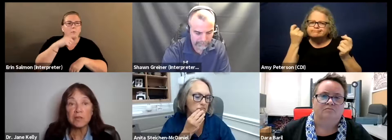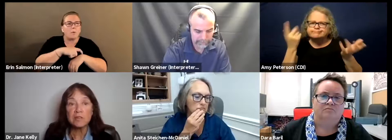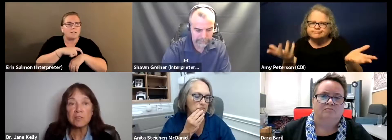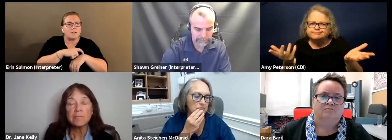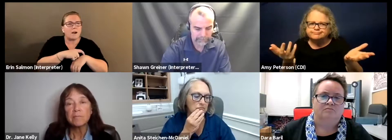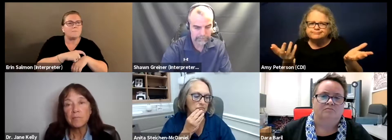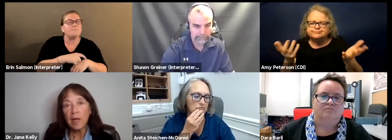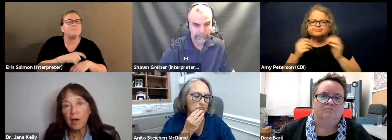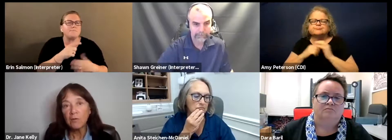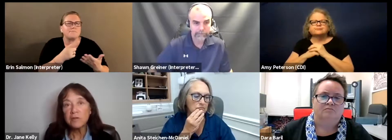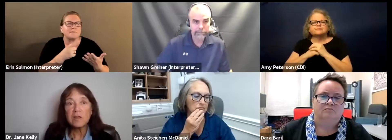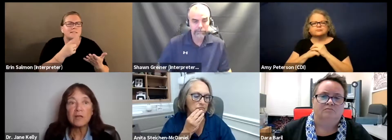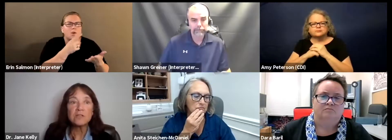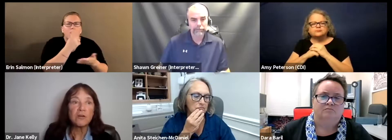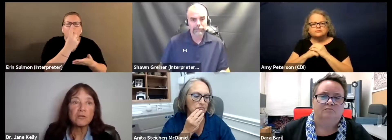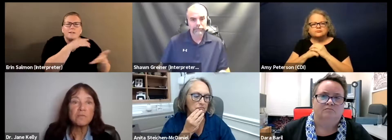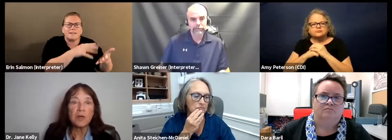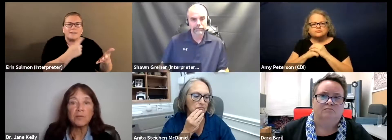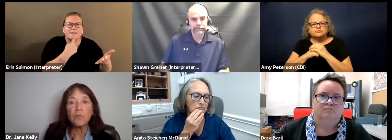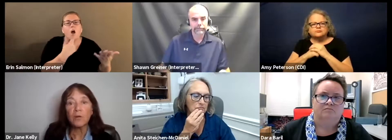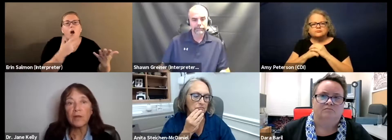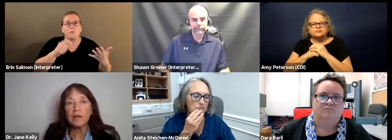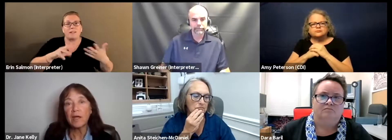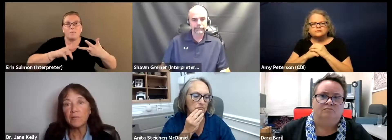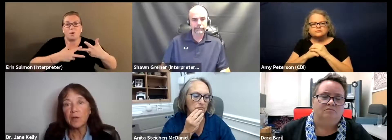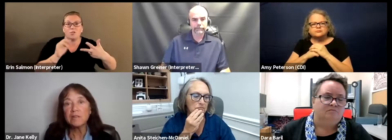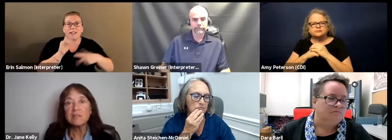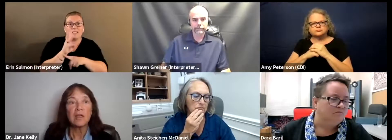6 months. Now the science shows it might be more